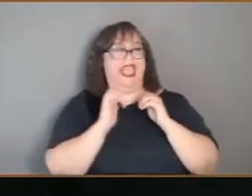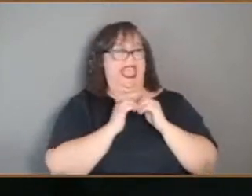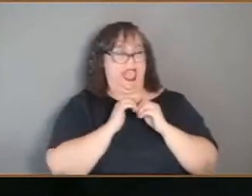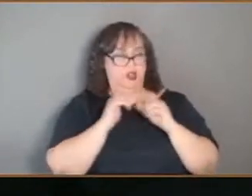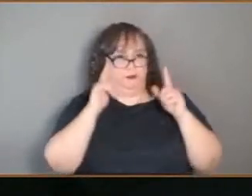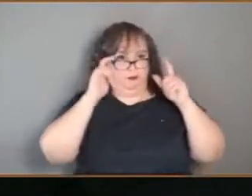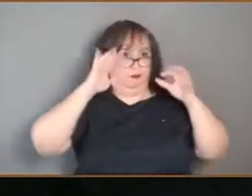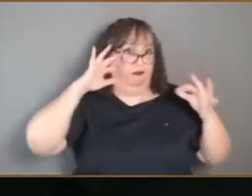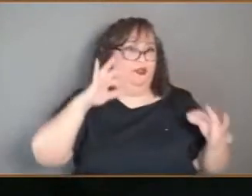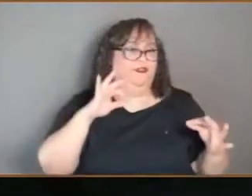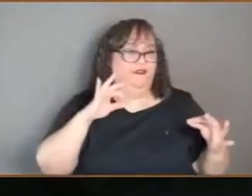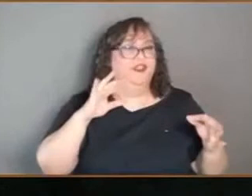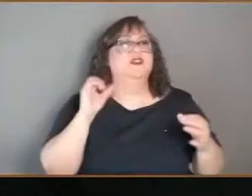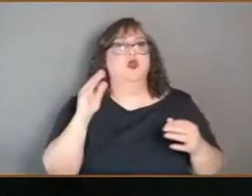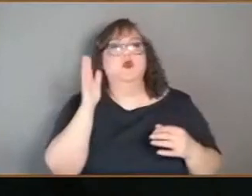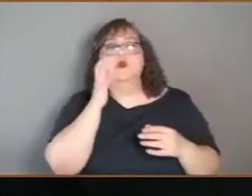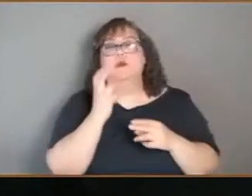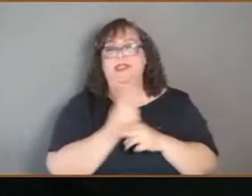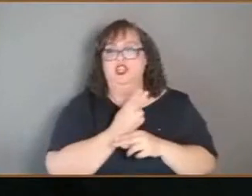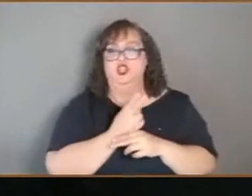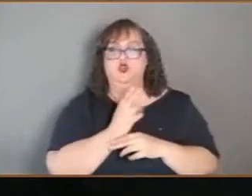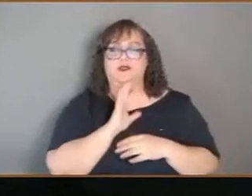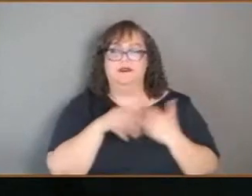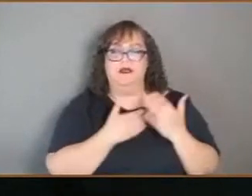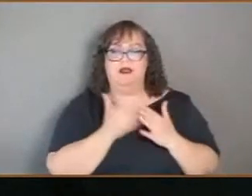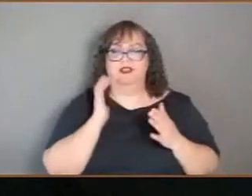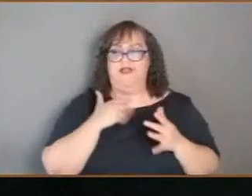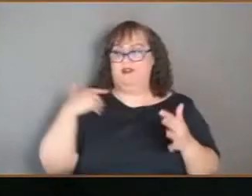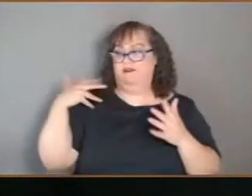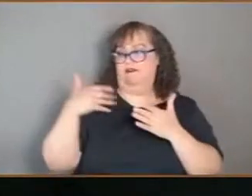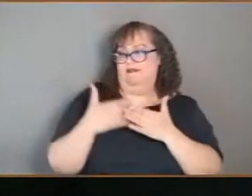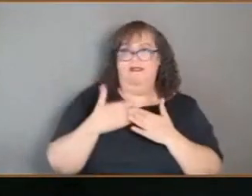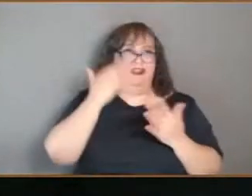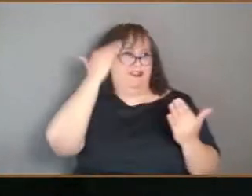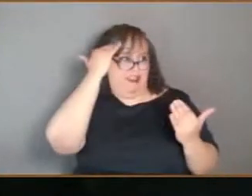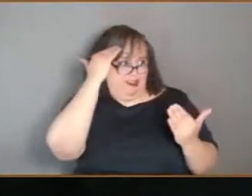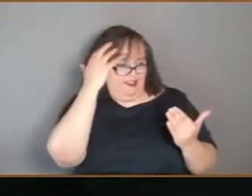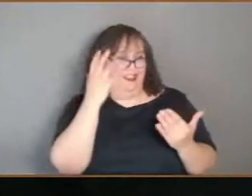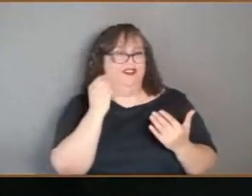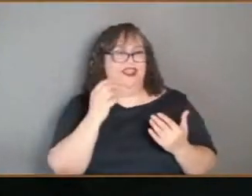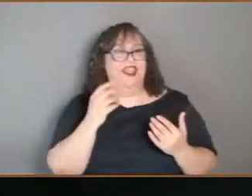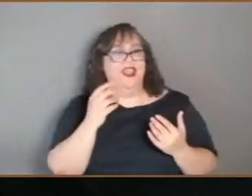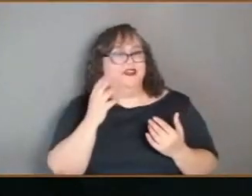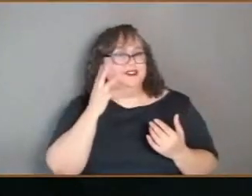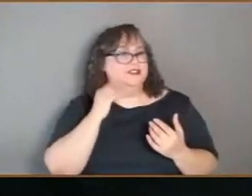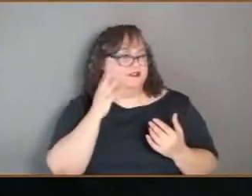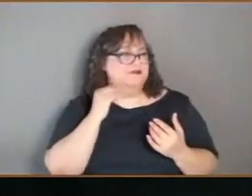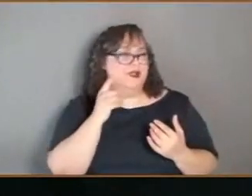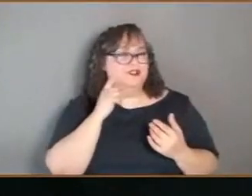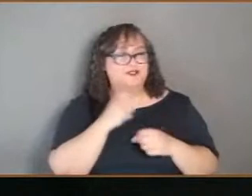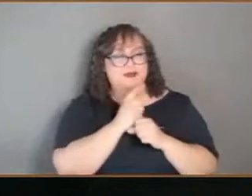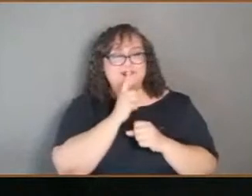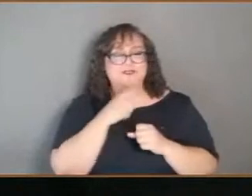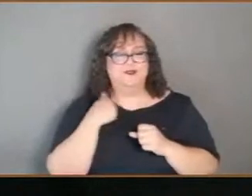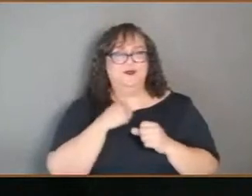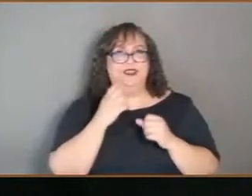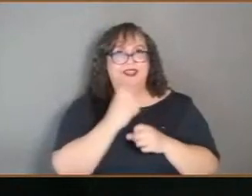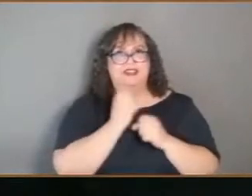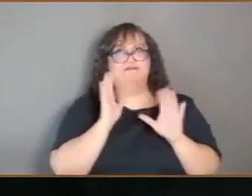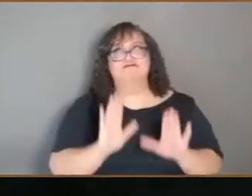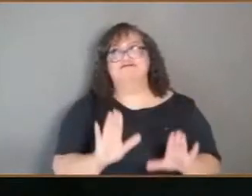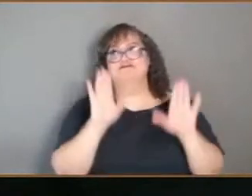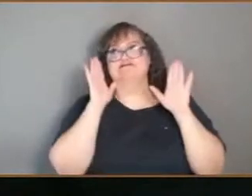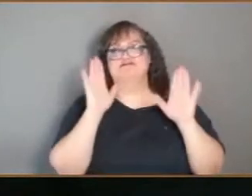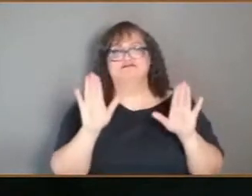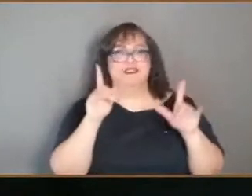we'll be utilizing all of that knowledge, all of that heritage to make sure Lucy returns the best data it can. That's great. That's great. And then David on Twitter, are